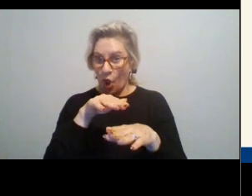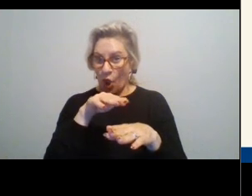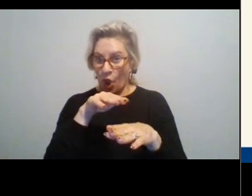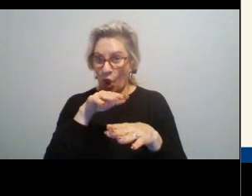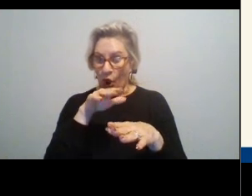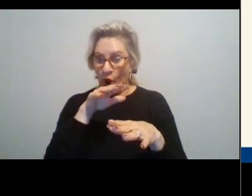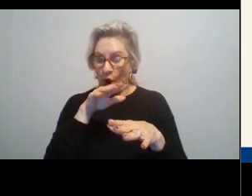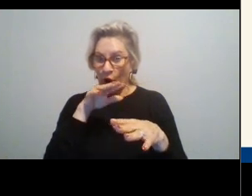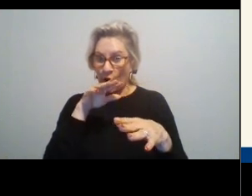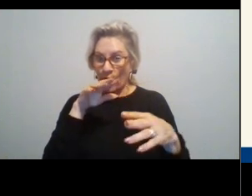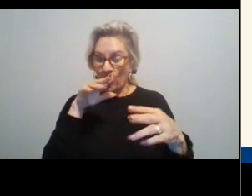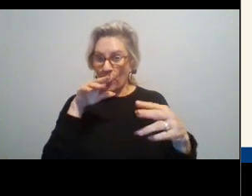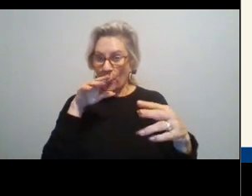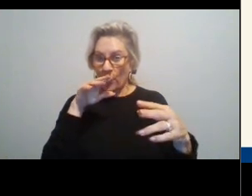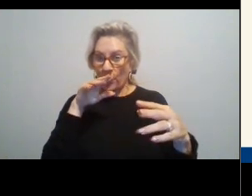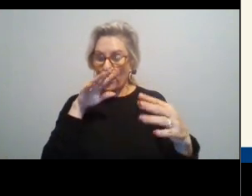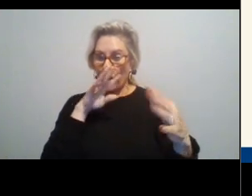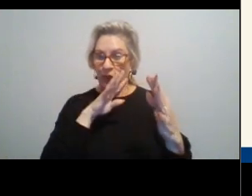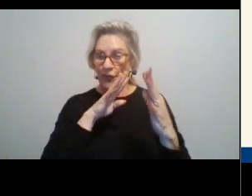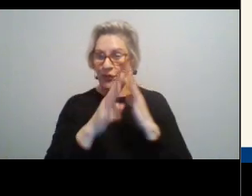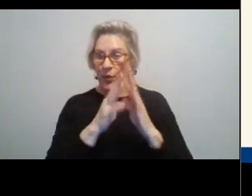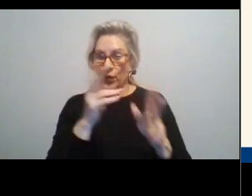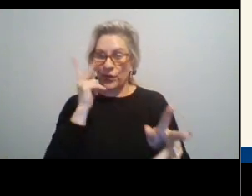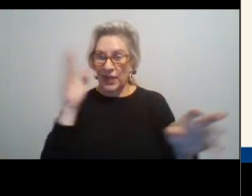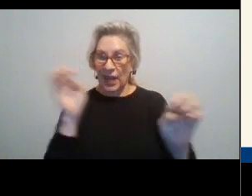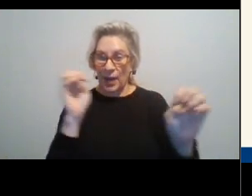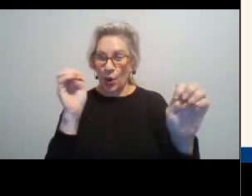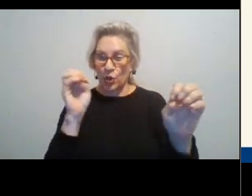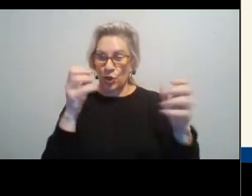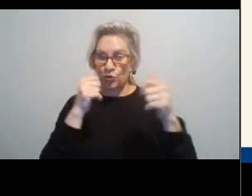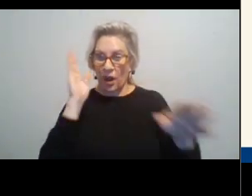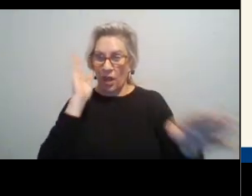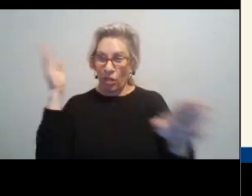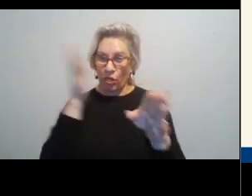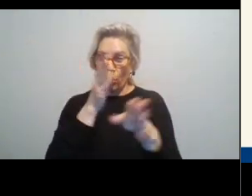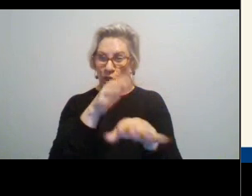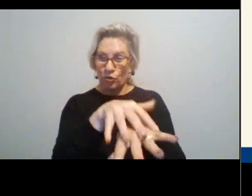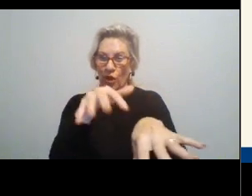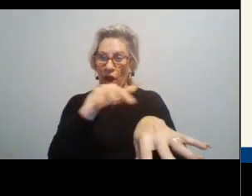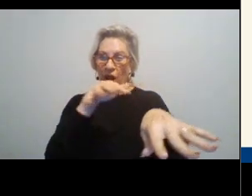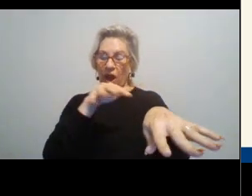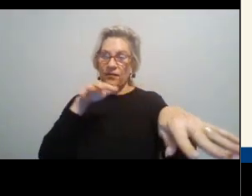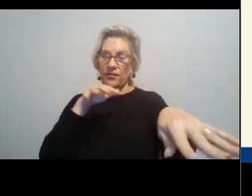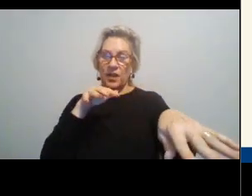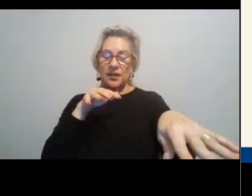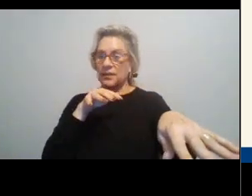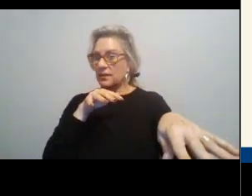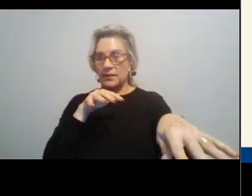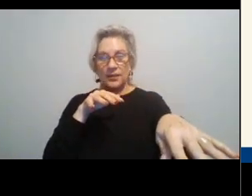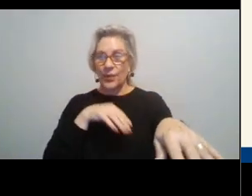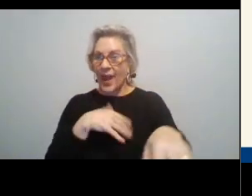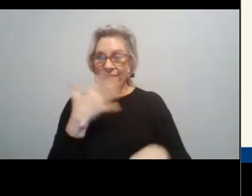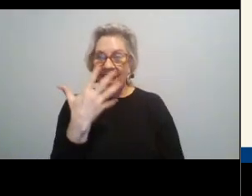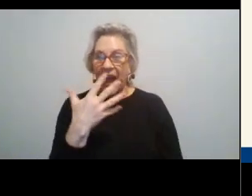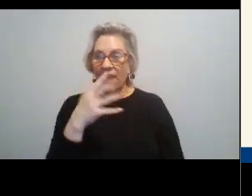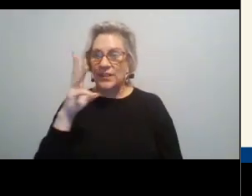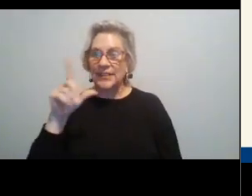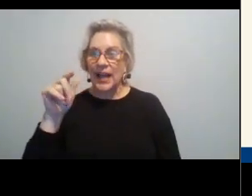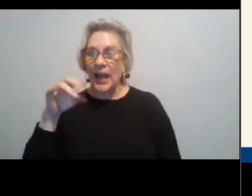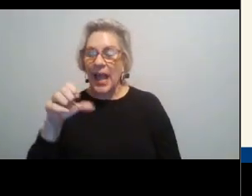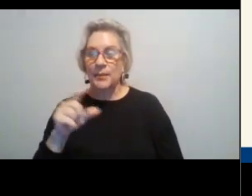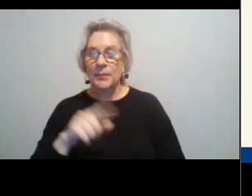there's an incident going on and you've seen emergency personnel trying to get through, I mean, even on a freeway where we've got 5 or 6 lanes and a full